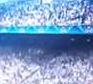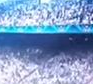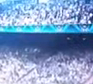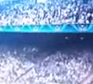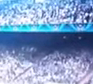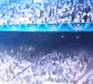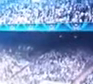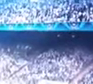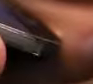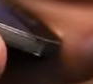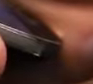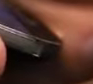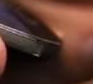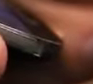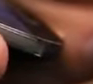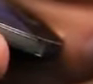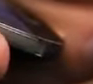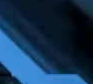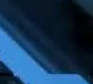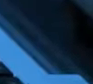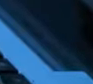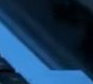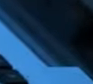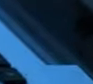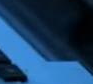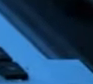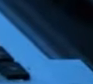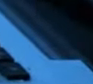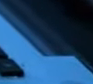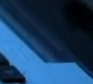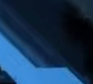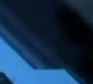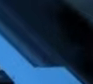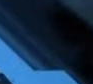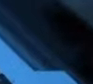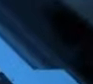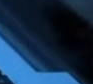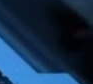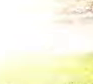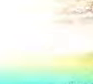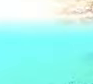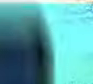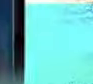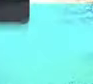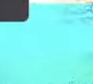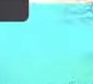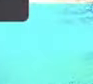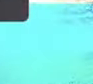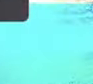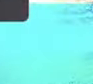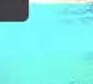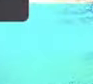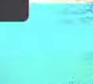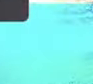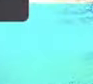The long line hassle. With OneXBet, the power of placing the perfect bet is at your fingertips. Bet anytime